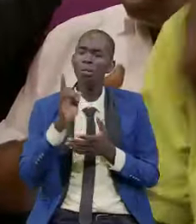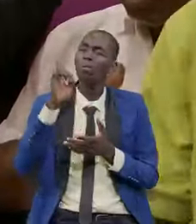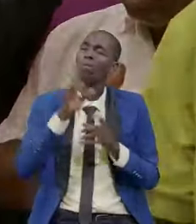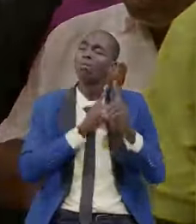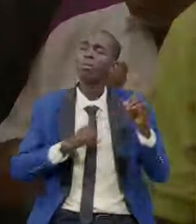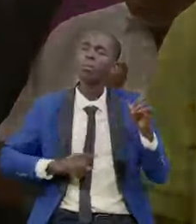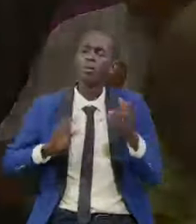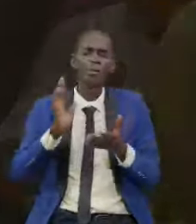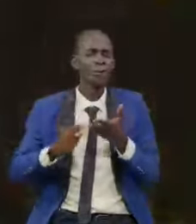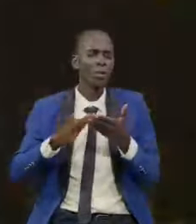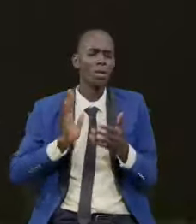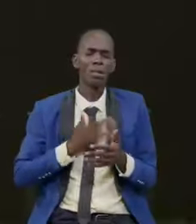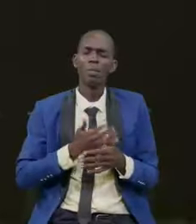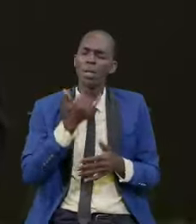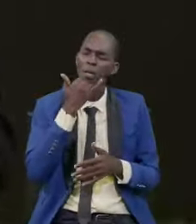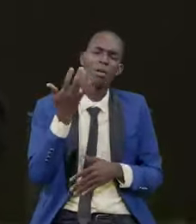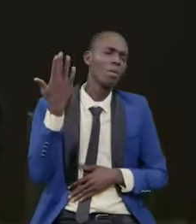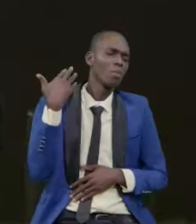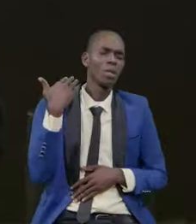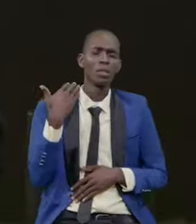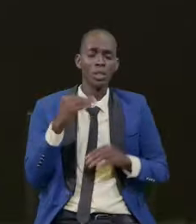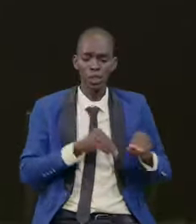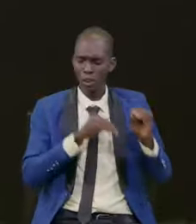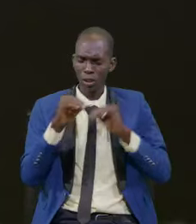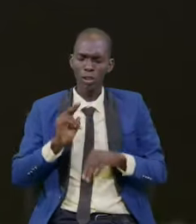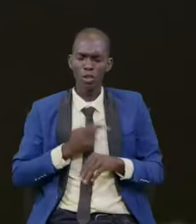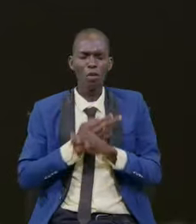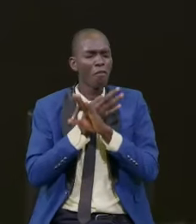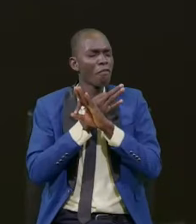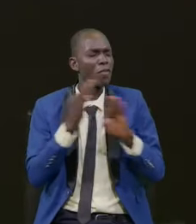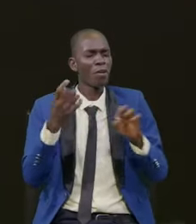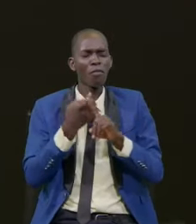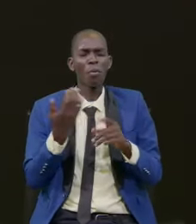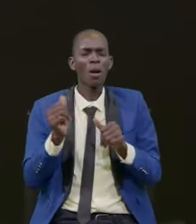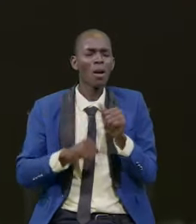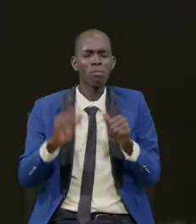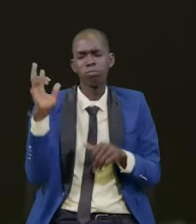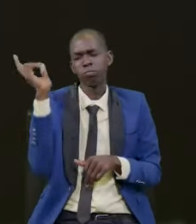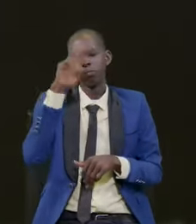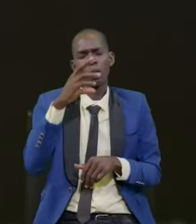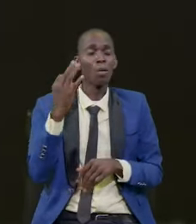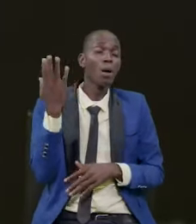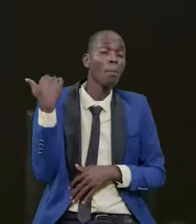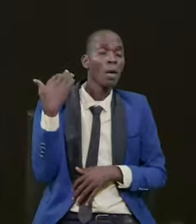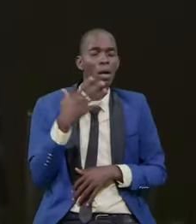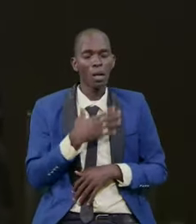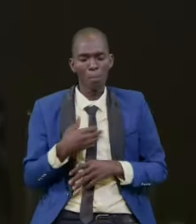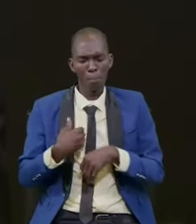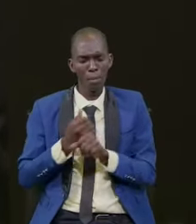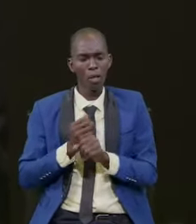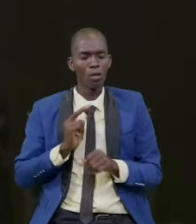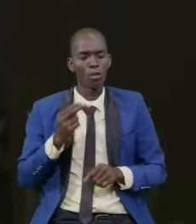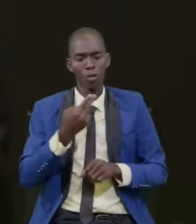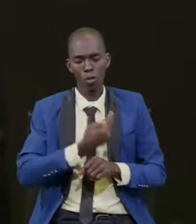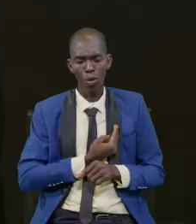Forgive the past. Set us free from every carelessness and make us